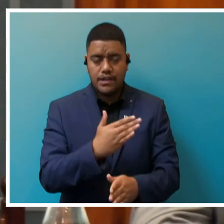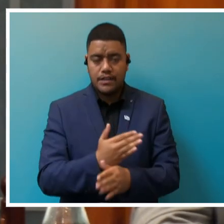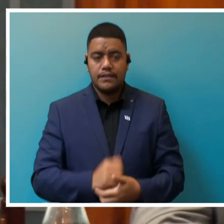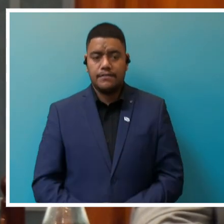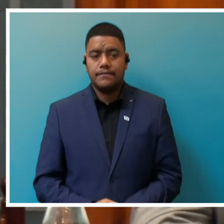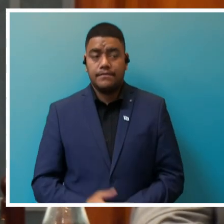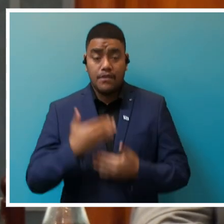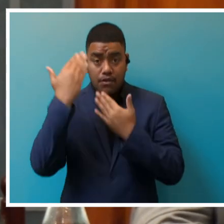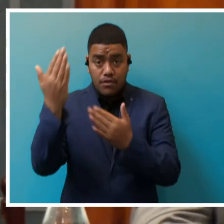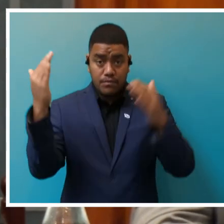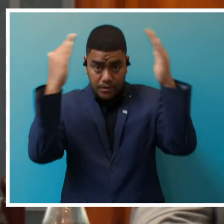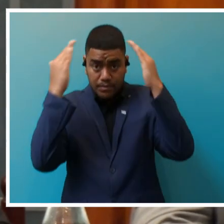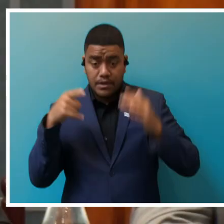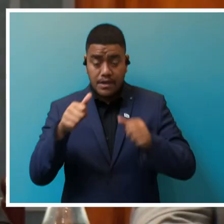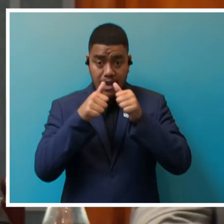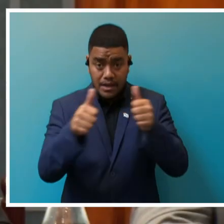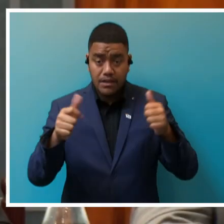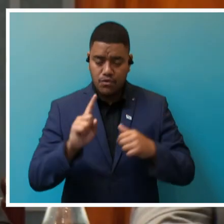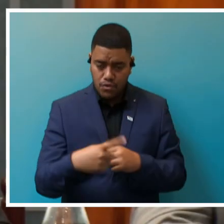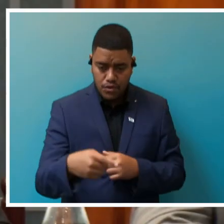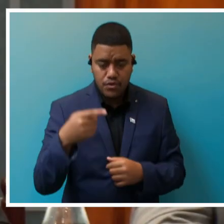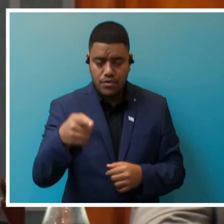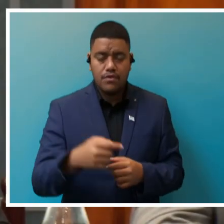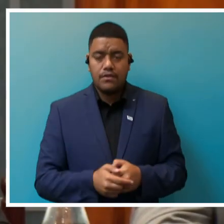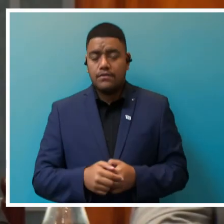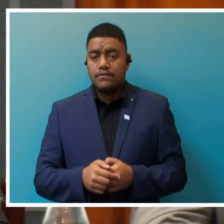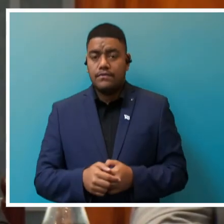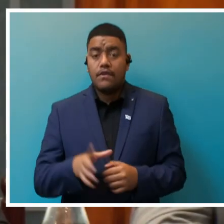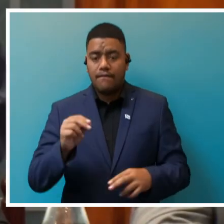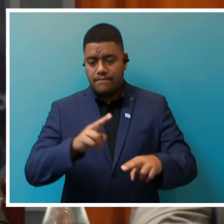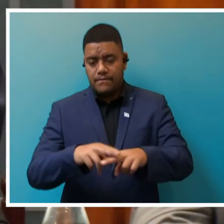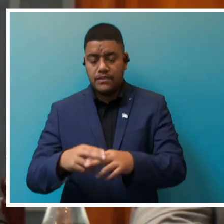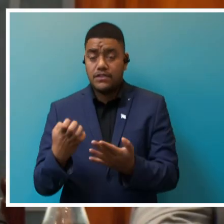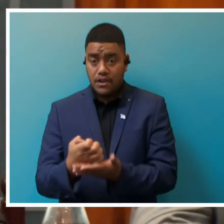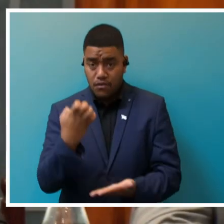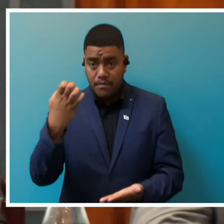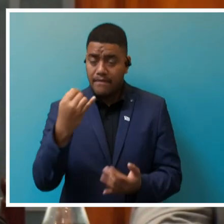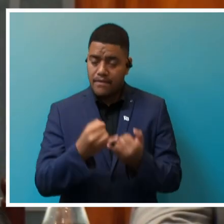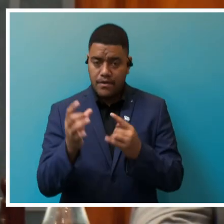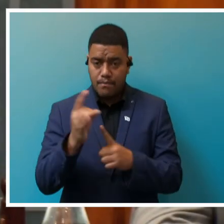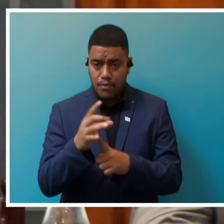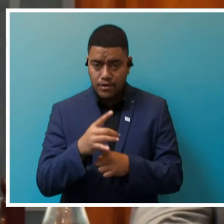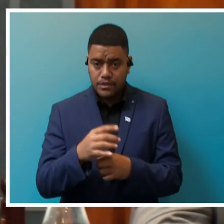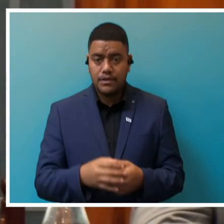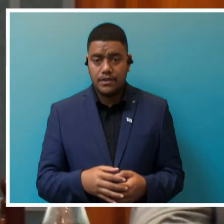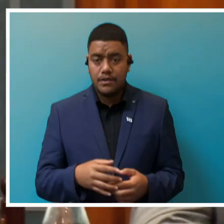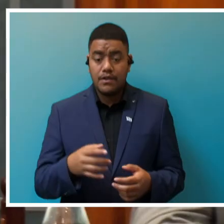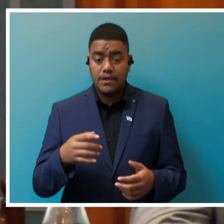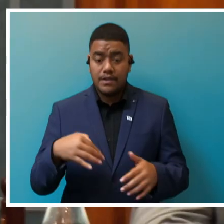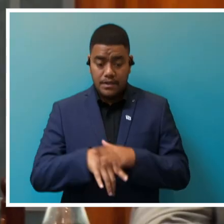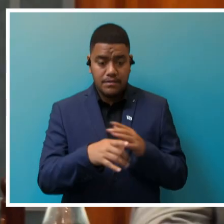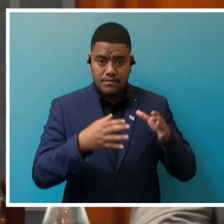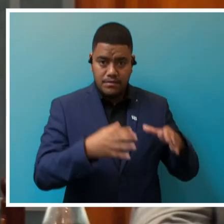Honourable Speaker, sir, agriculture continues to be a fundamental component of Fiji's economy, and within this sector, the